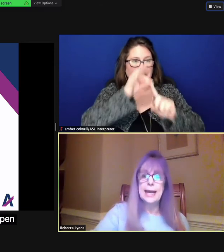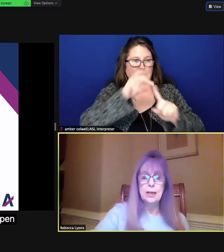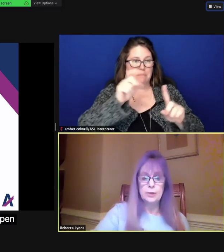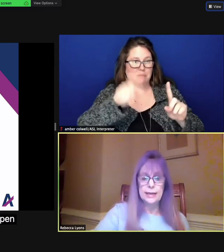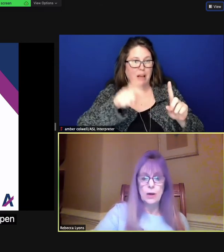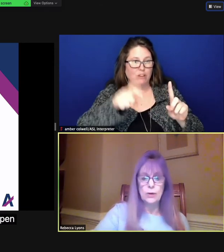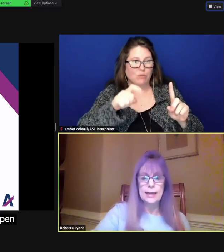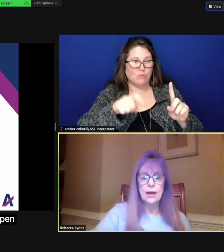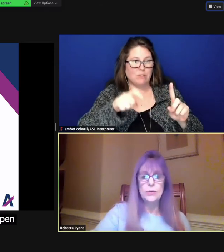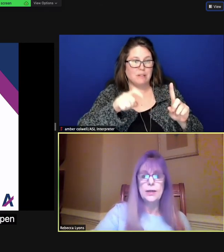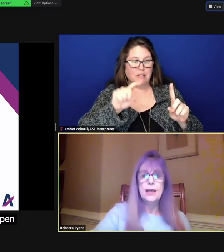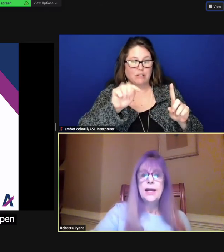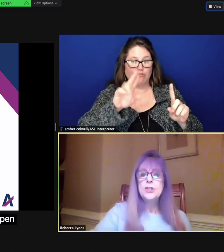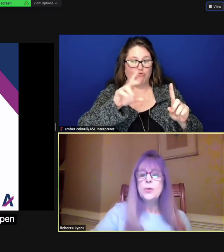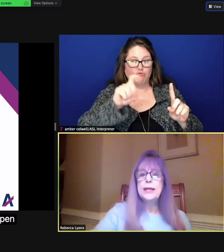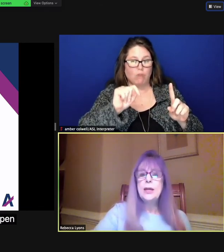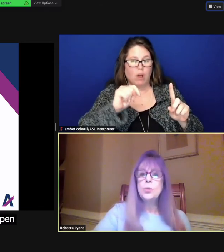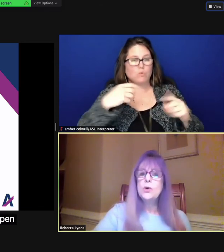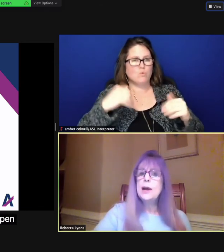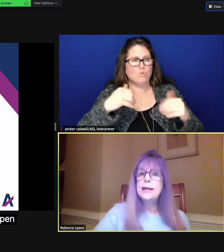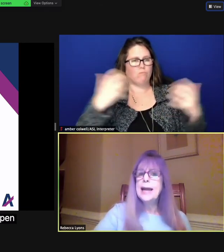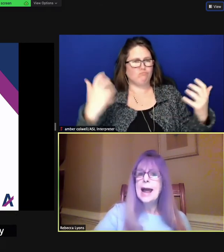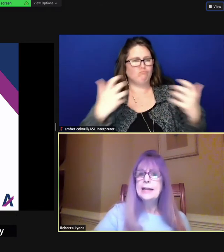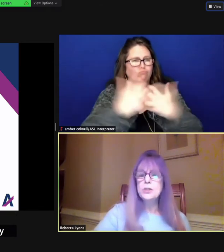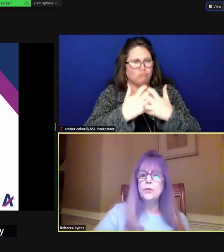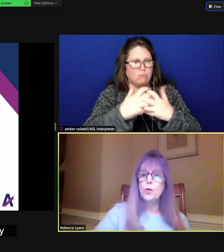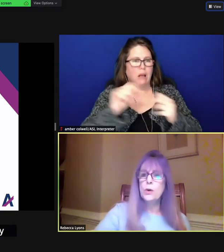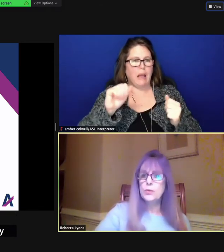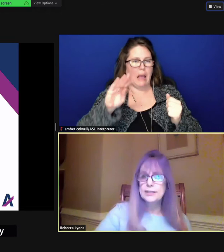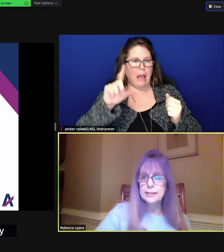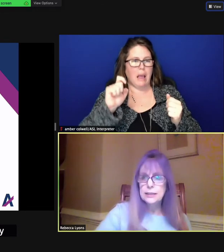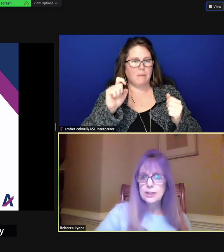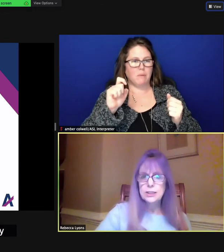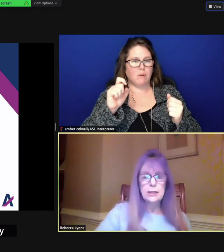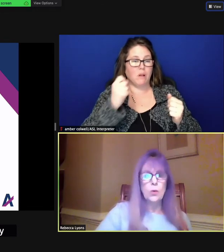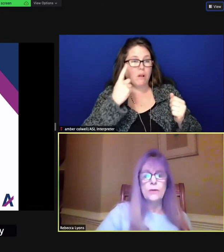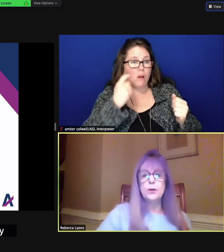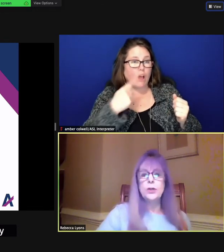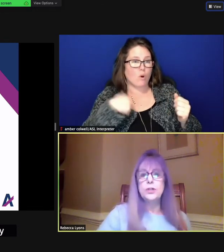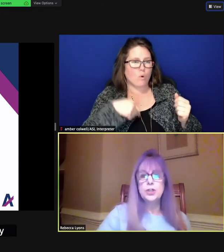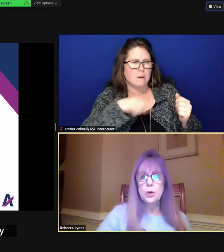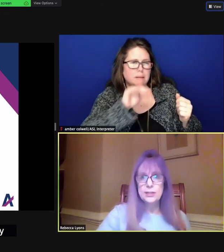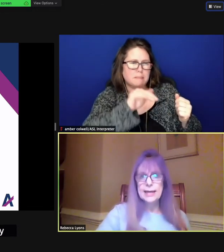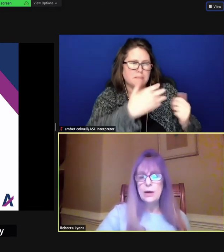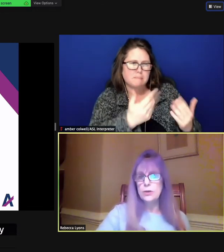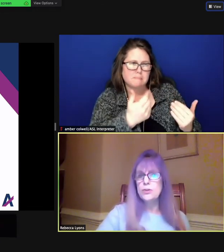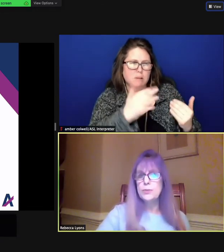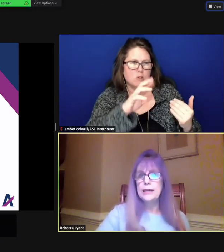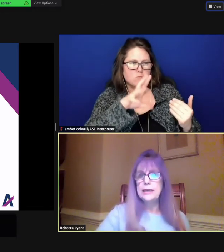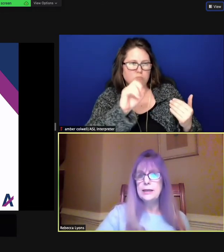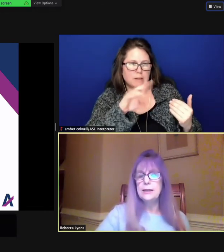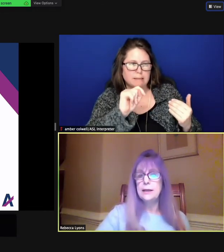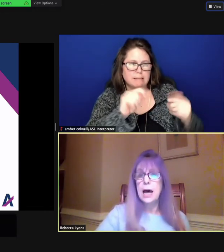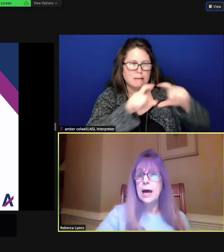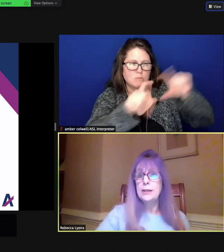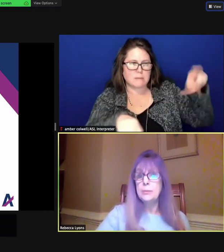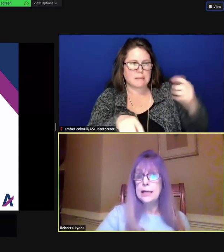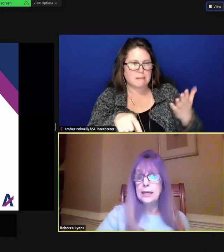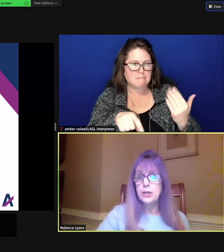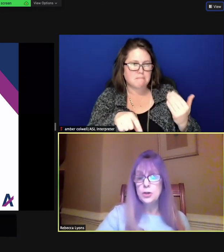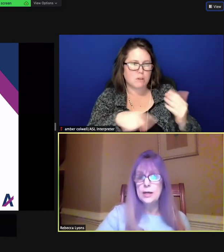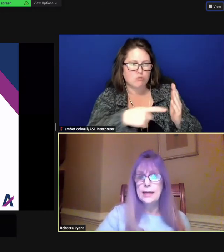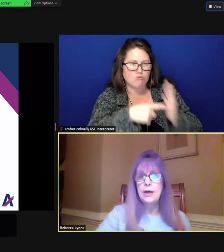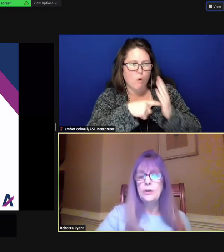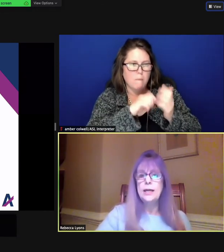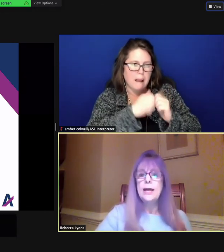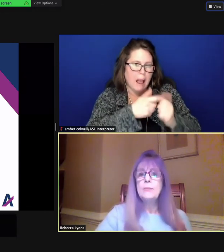with an ABLEnow account. So again, we're not going to ask for receipts or for you to show us how you're spending the money